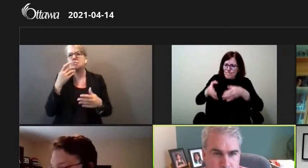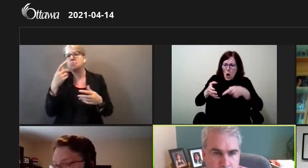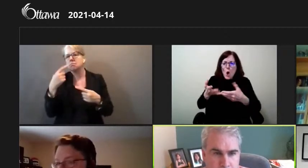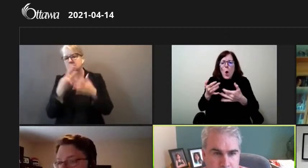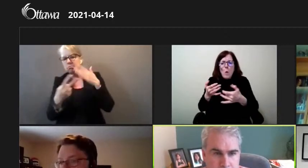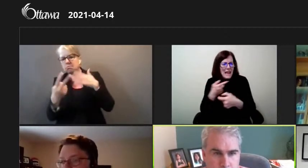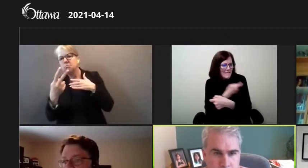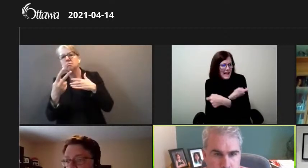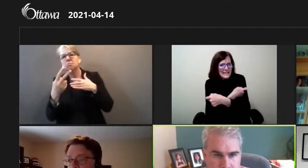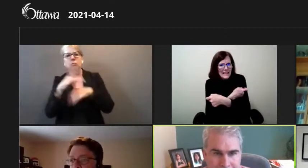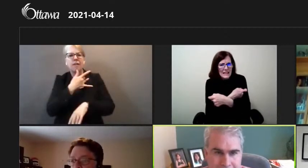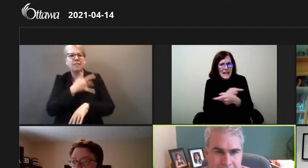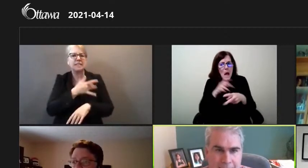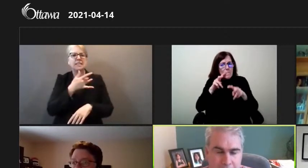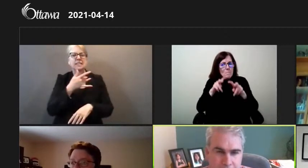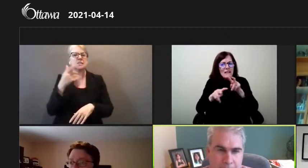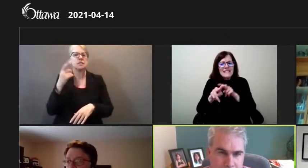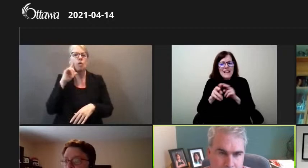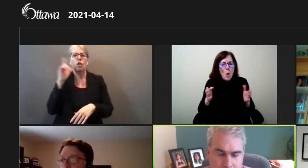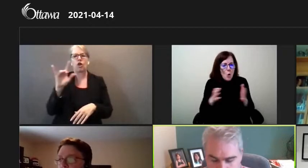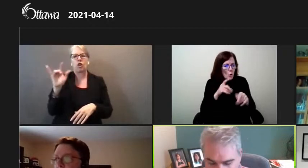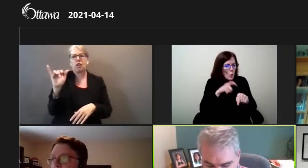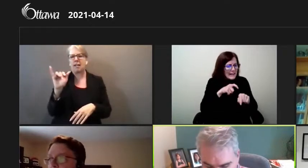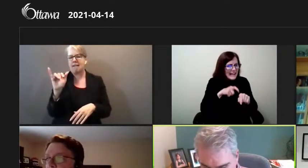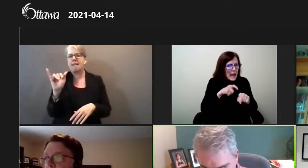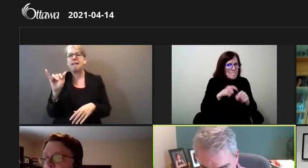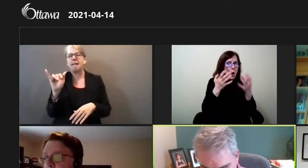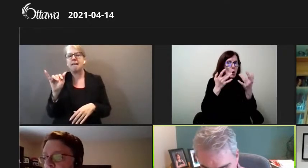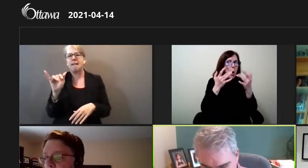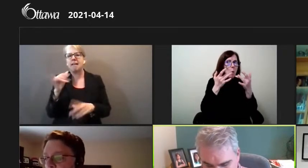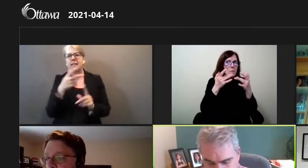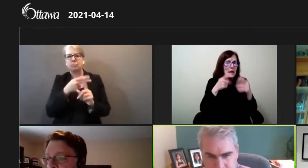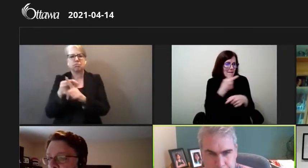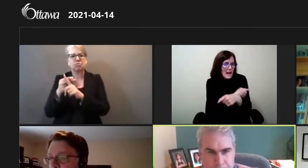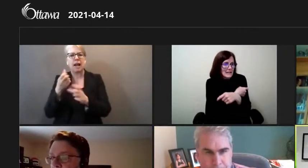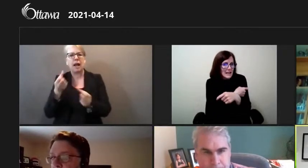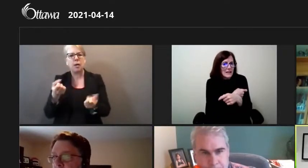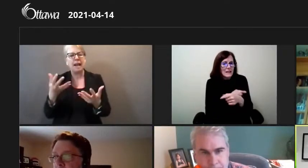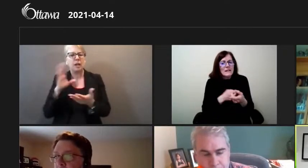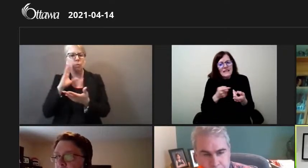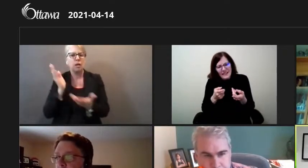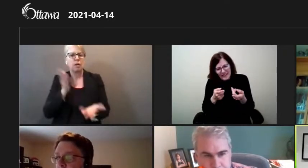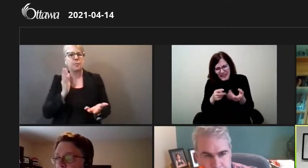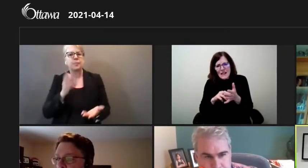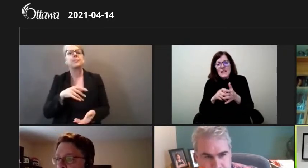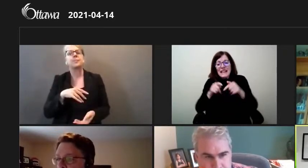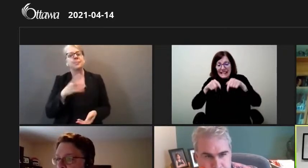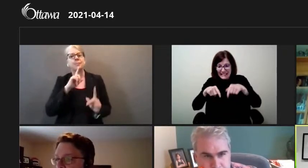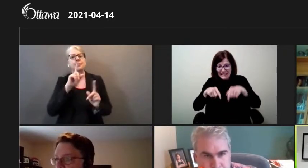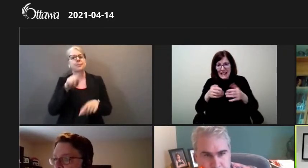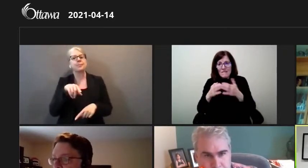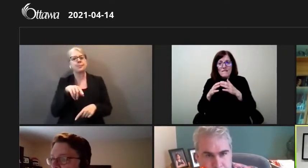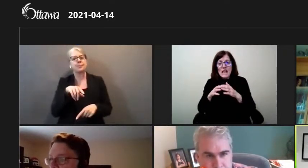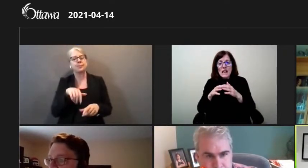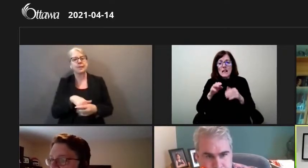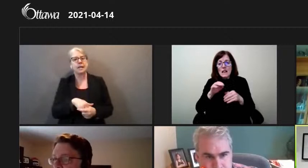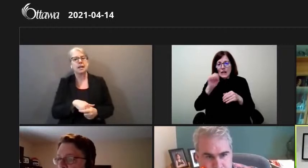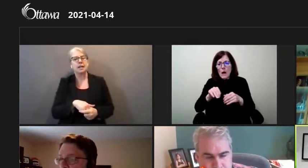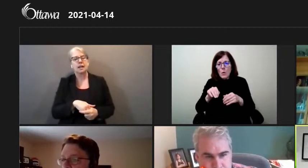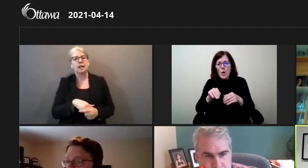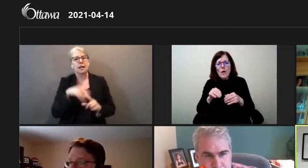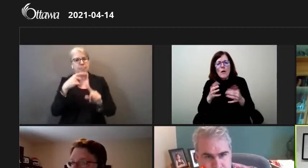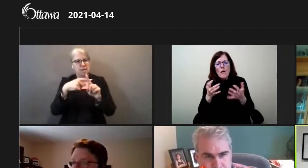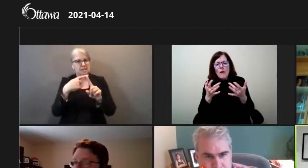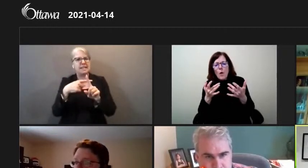from the province? What's the state of vaccinations in Ottawa? So the state of vaccinations, it's good. It is